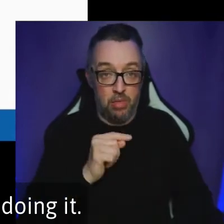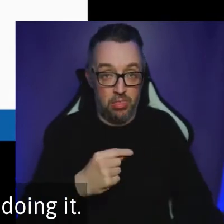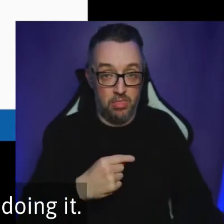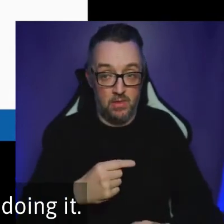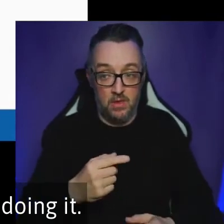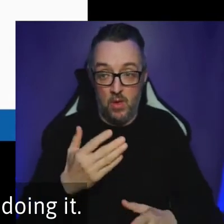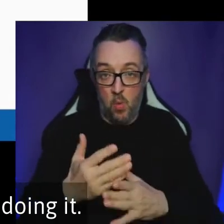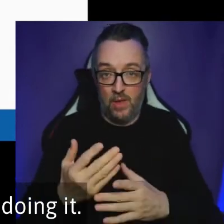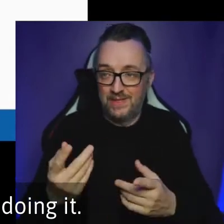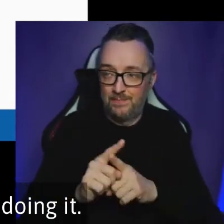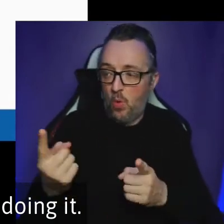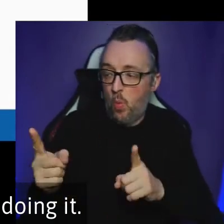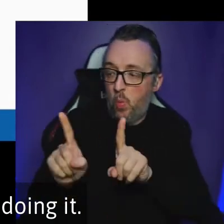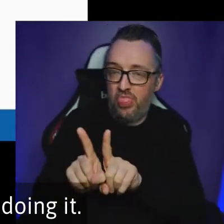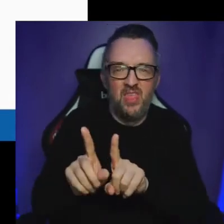doing